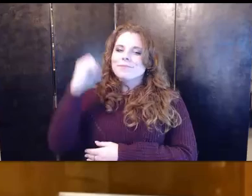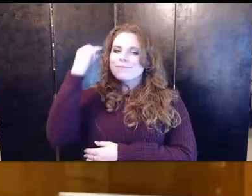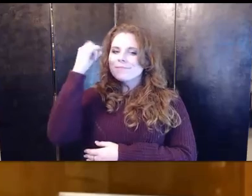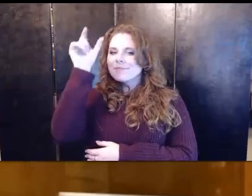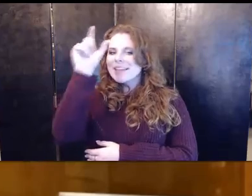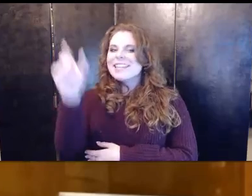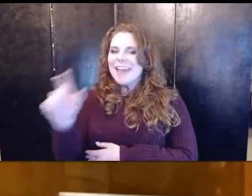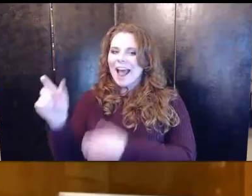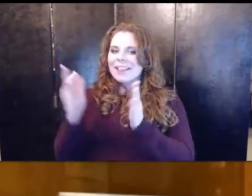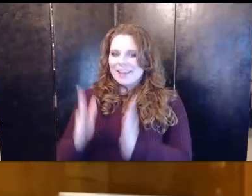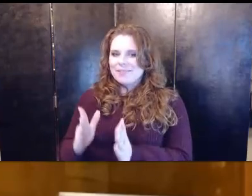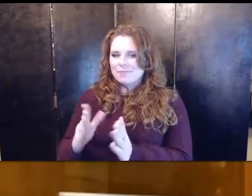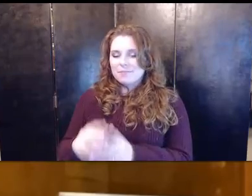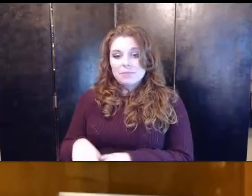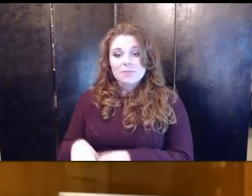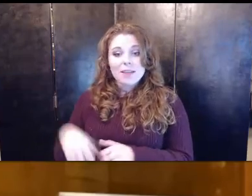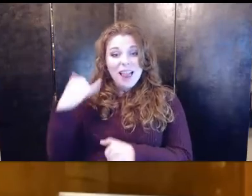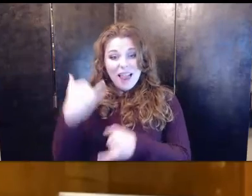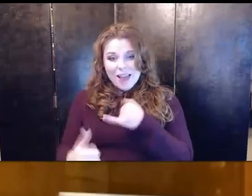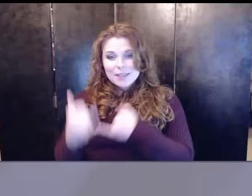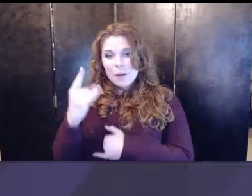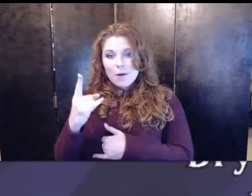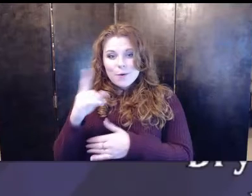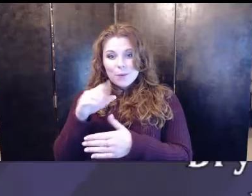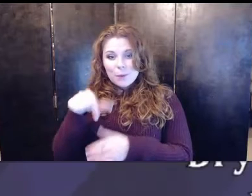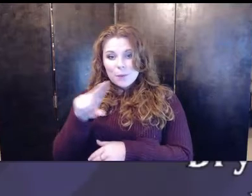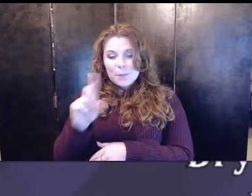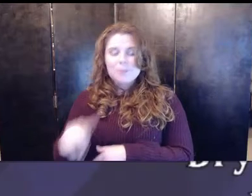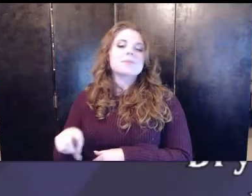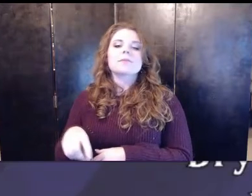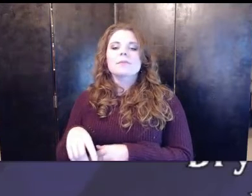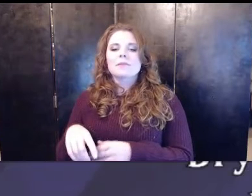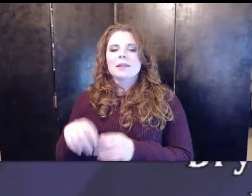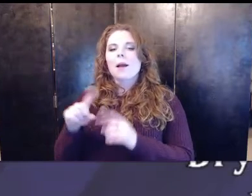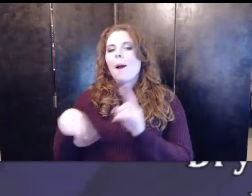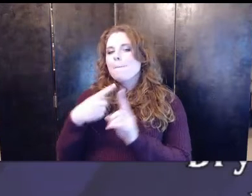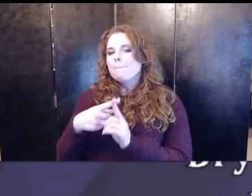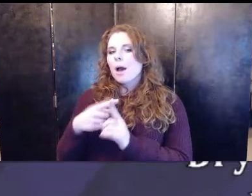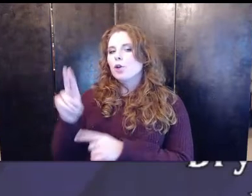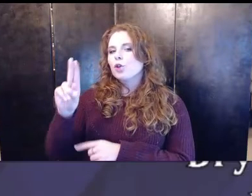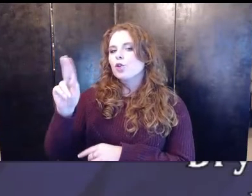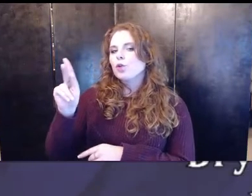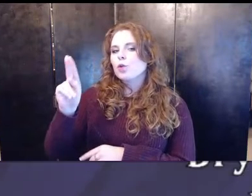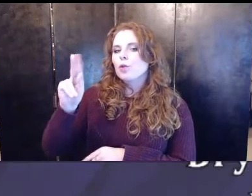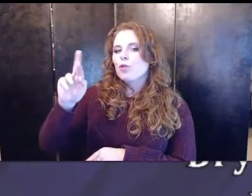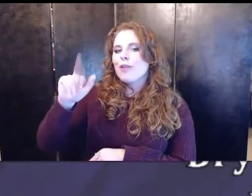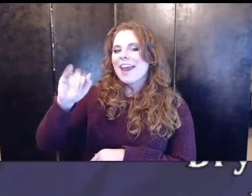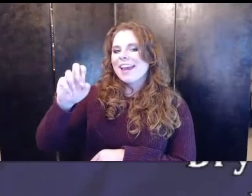We'll take your sweet tooth into the final part of today's quiz now. Question 8 is about the Ukrainian